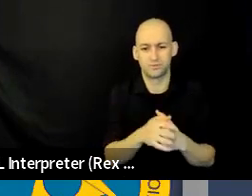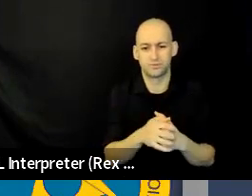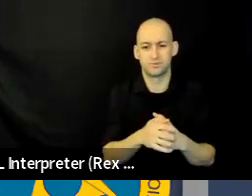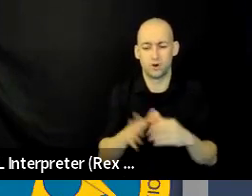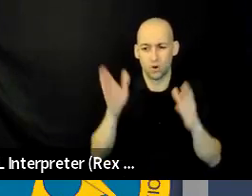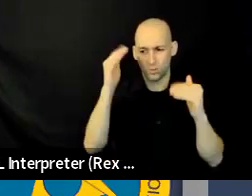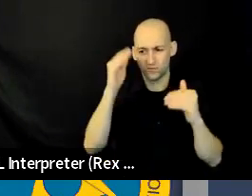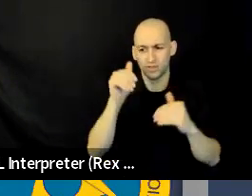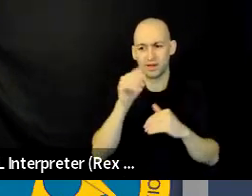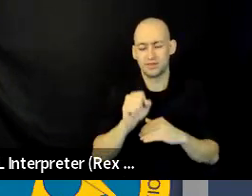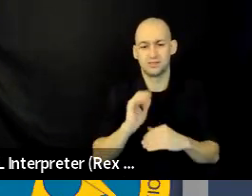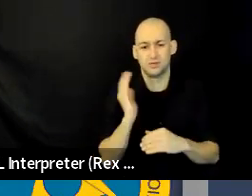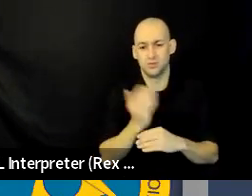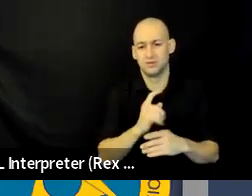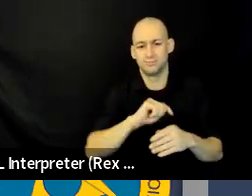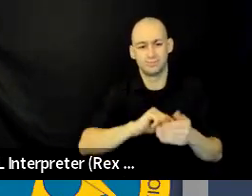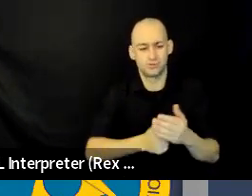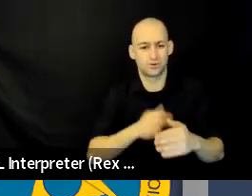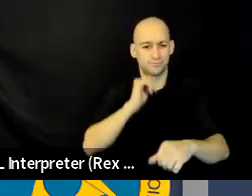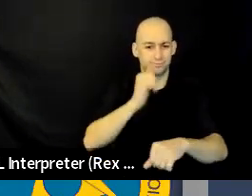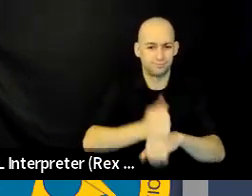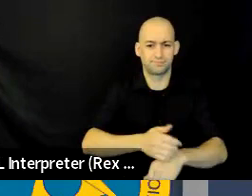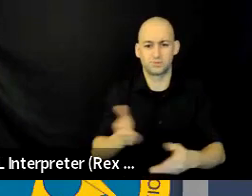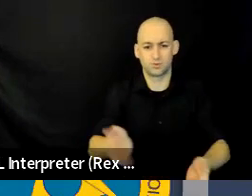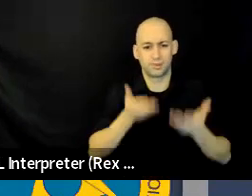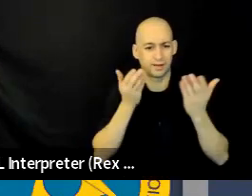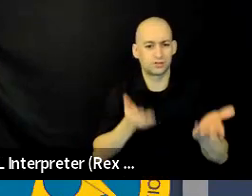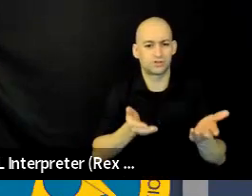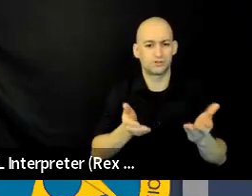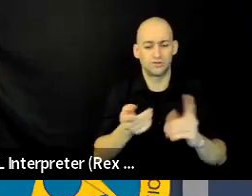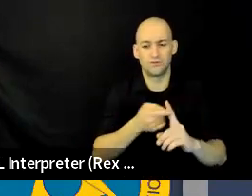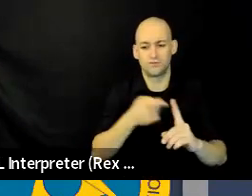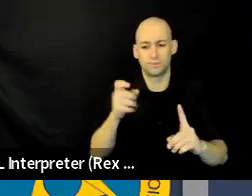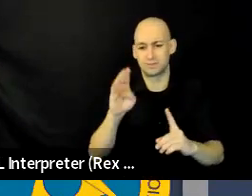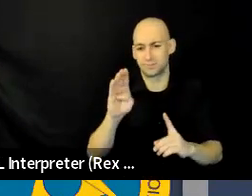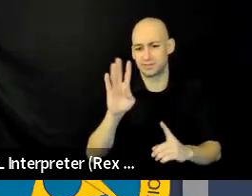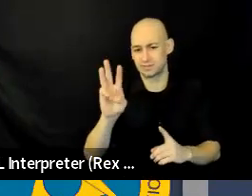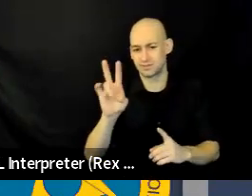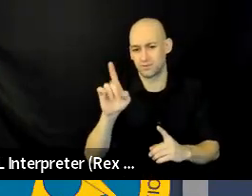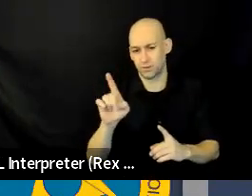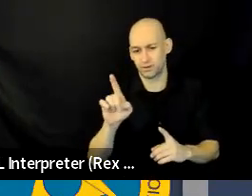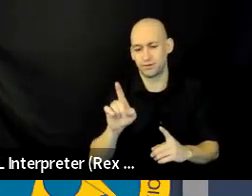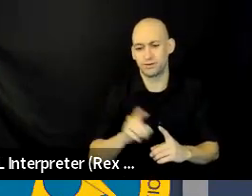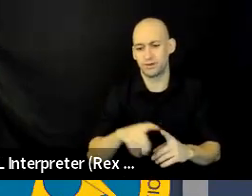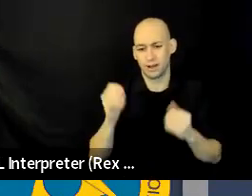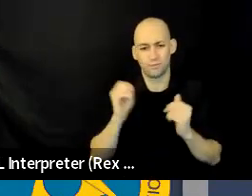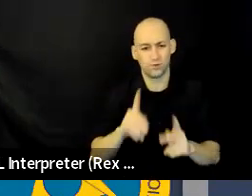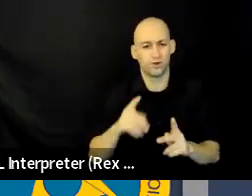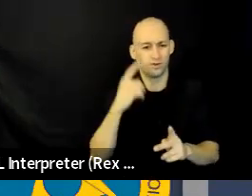as we start implementing some of the recommendations from SB 671, that there is opportunity